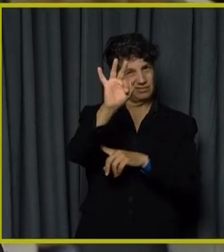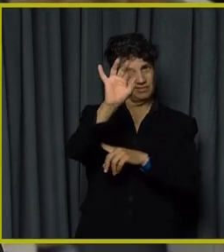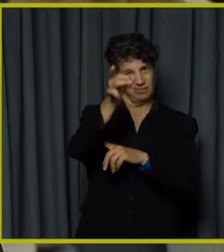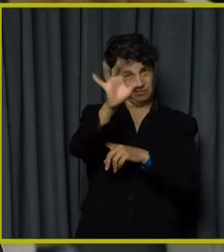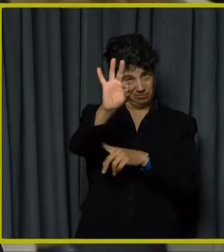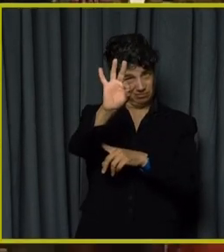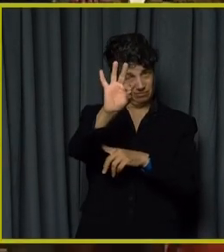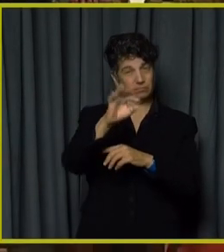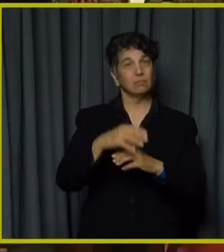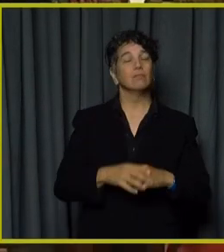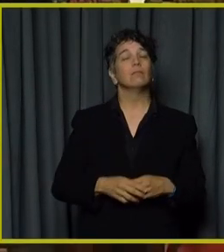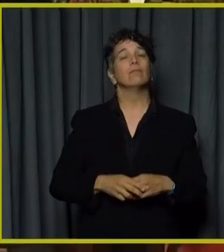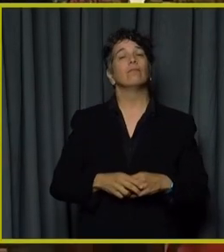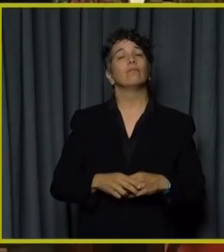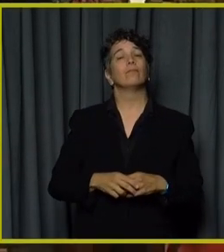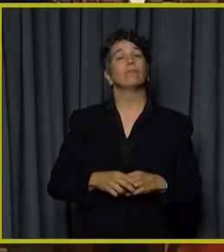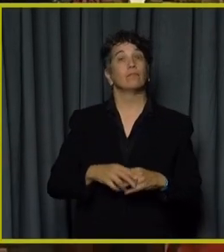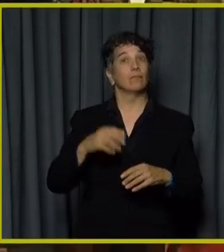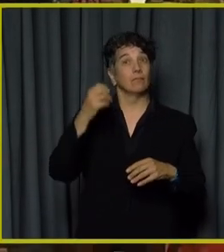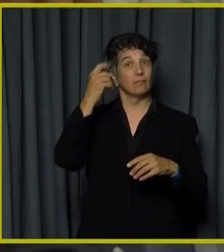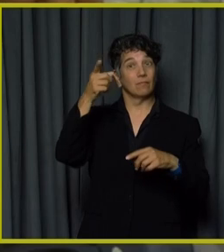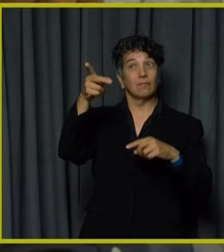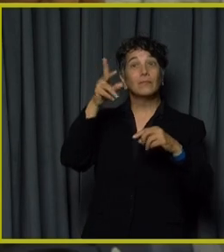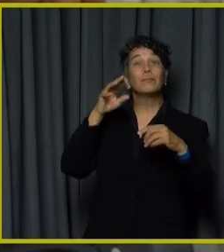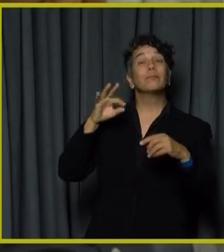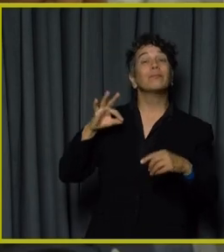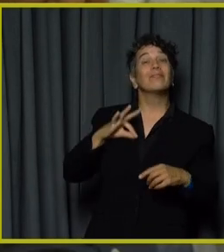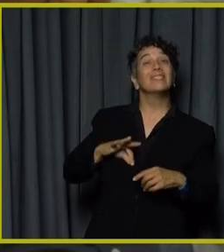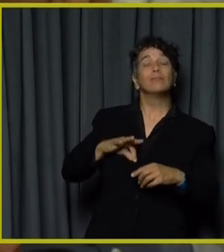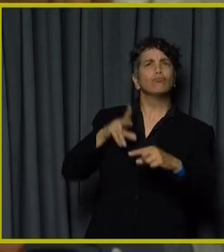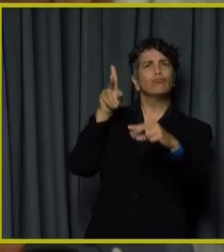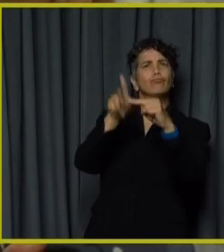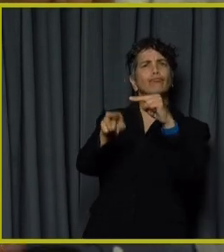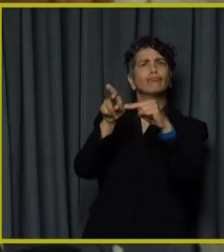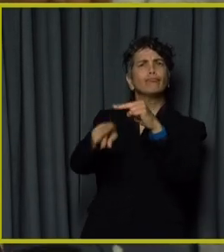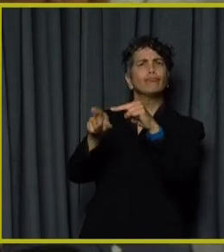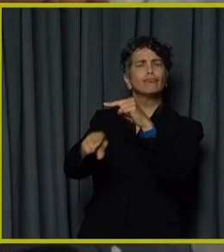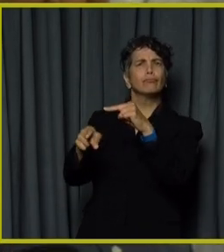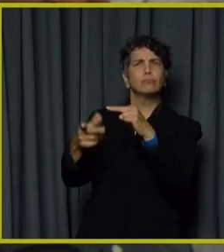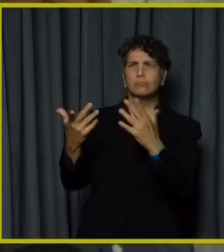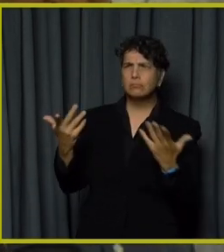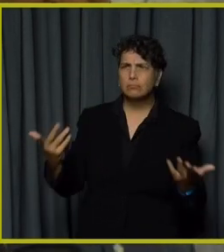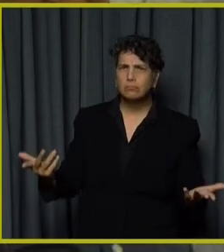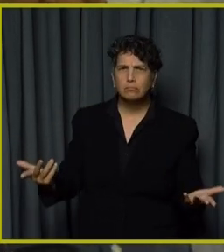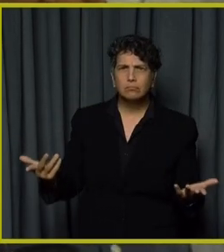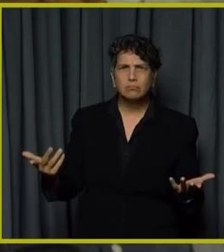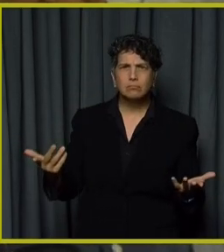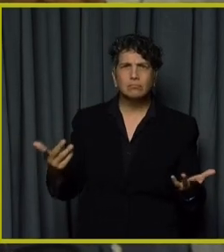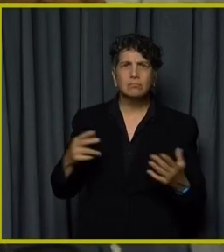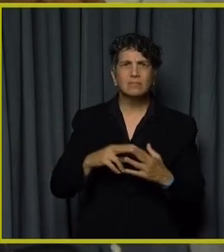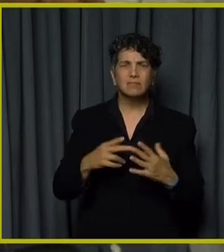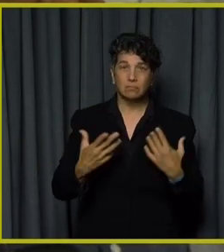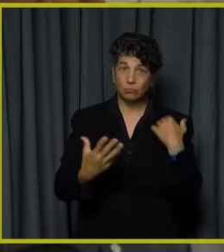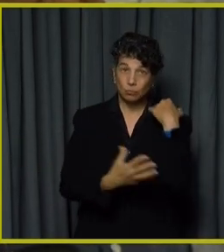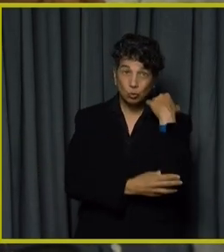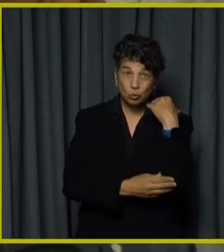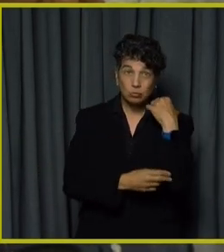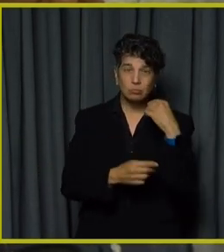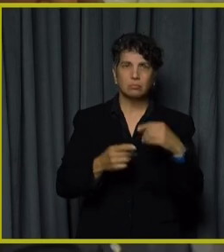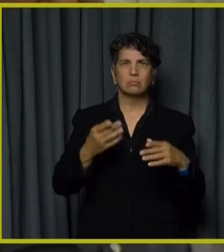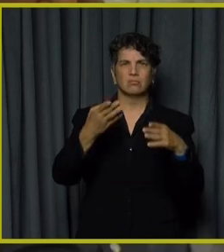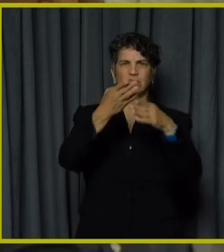care benefits for retired miners. Fighting these poverty issues, many of the poor people are divided by race, were